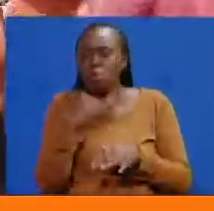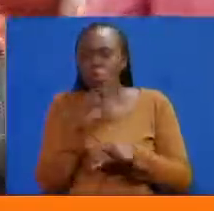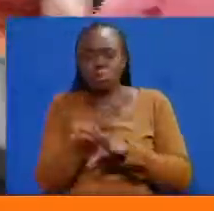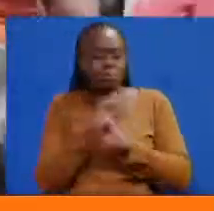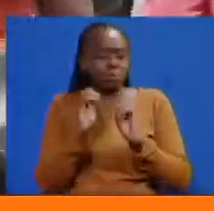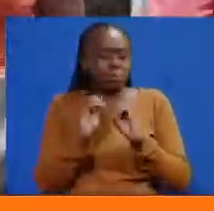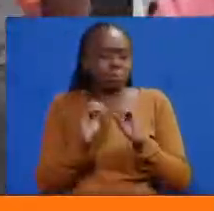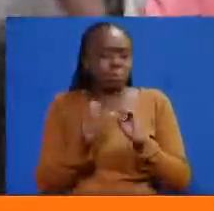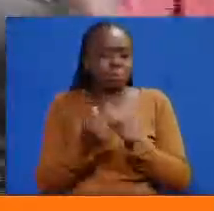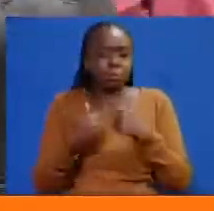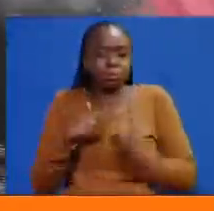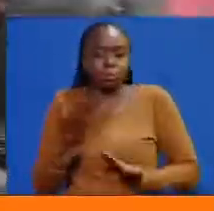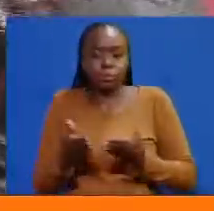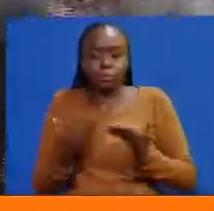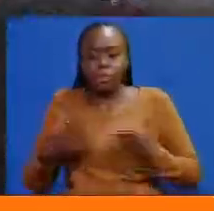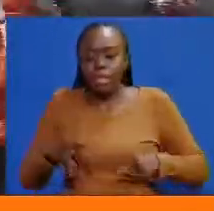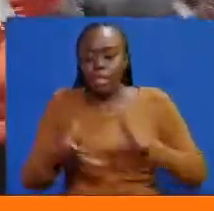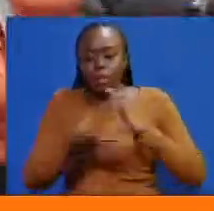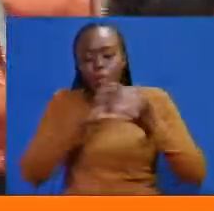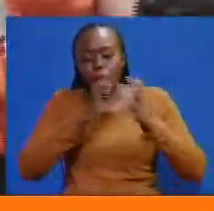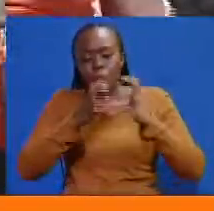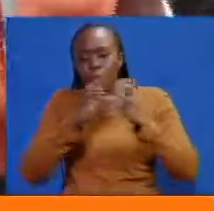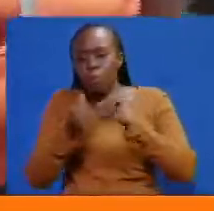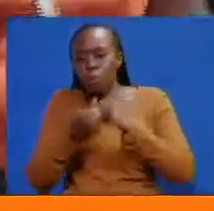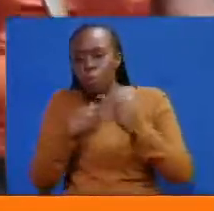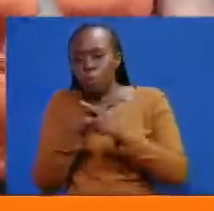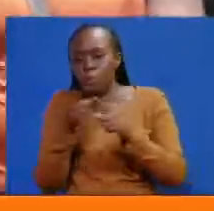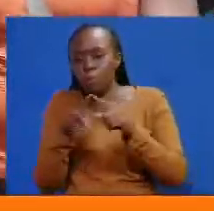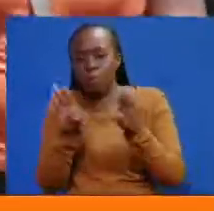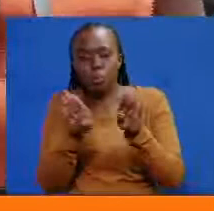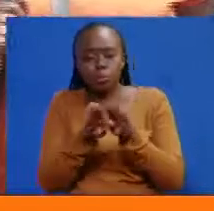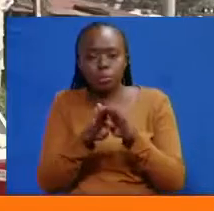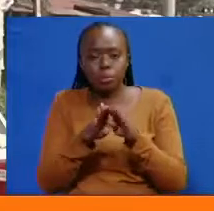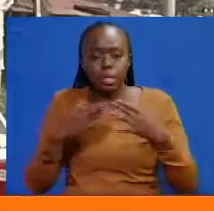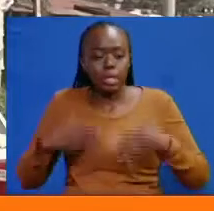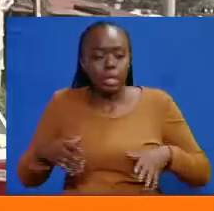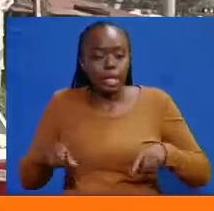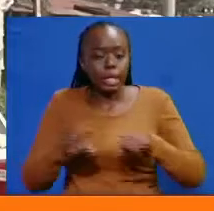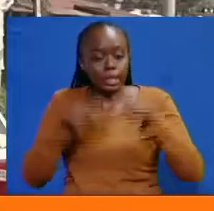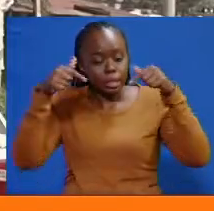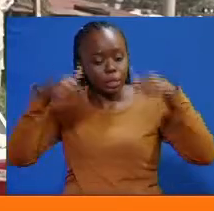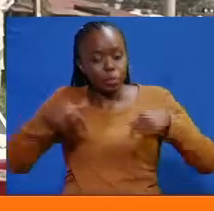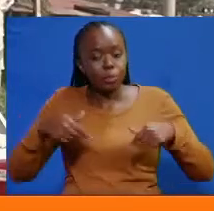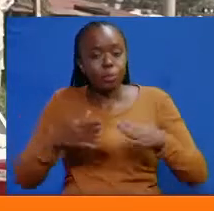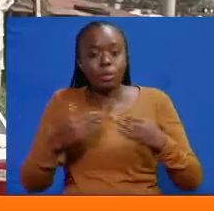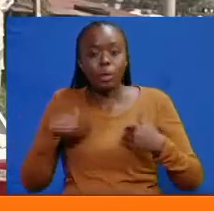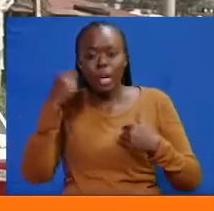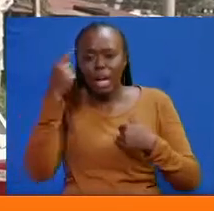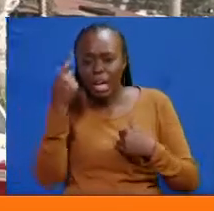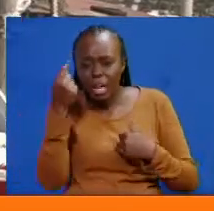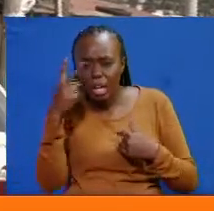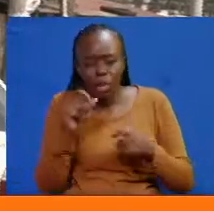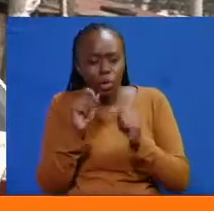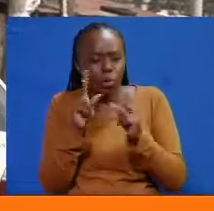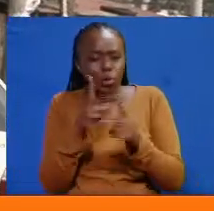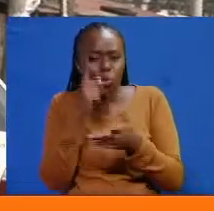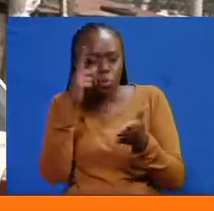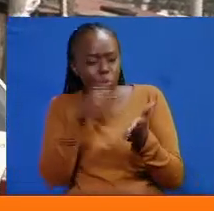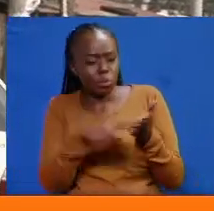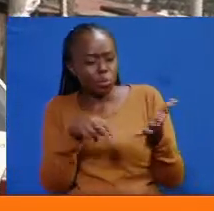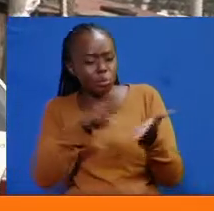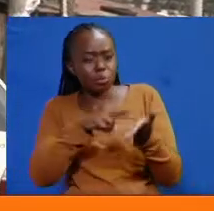In Kisii, residents had mixed reactions on the matter. Wananchi mpaka leo hawajaelewa sawa sawa BBI ni